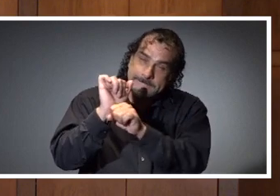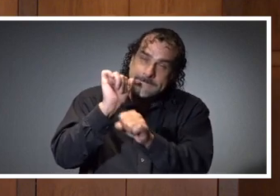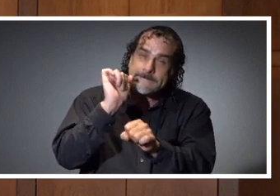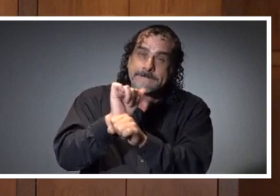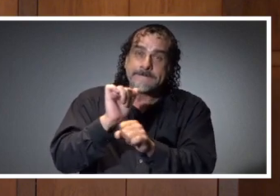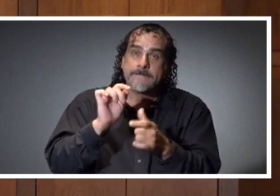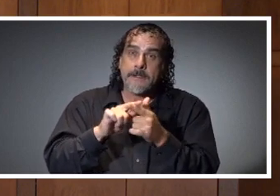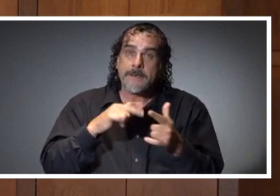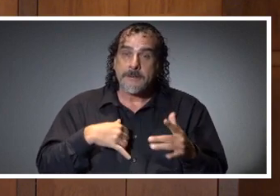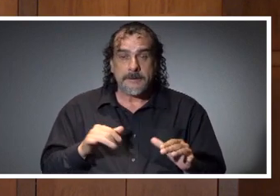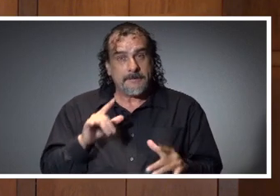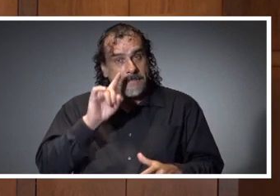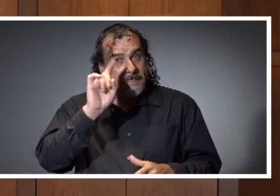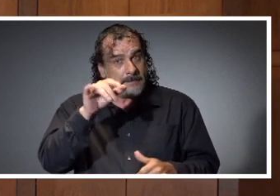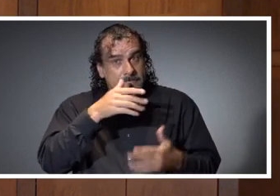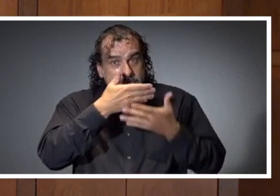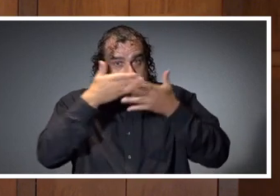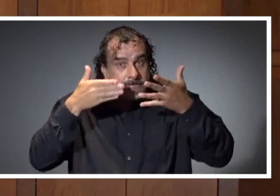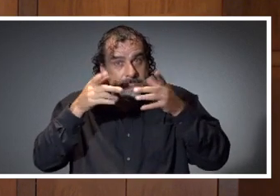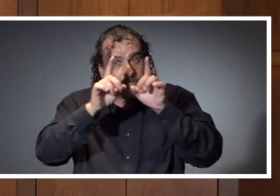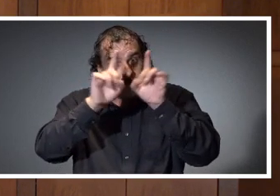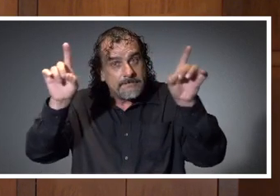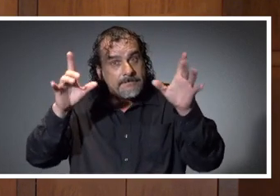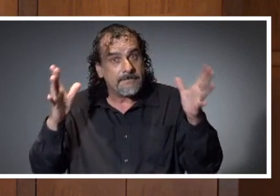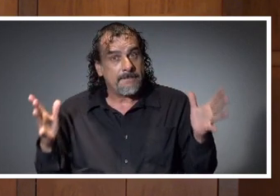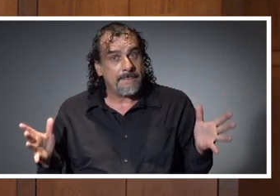Let's push the gas down. Let's wear our masks. Let's stay